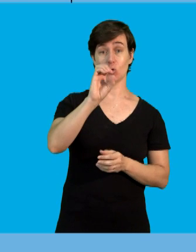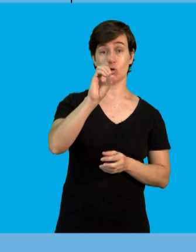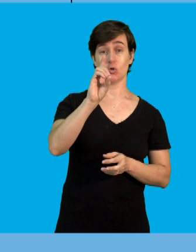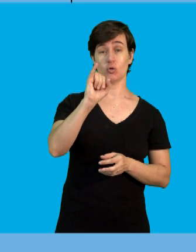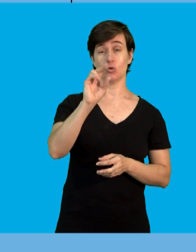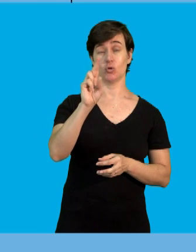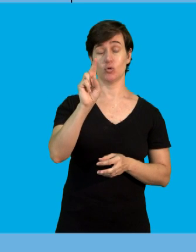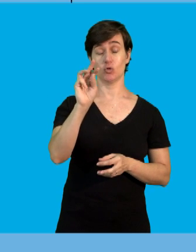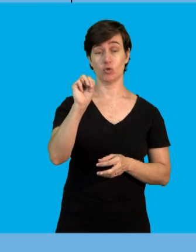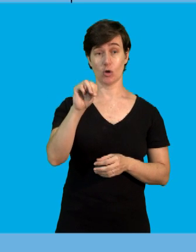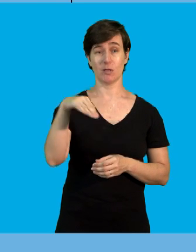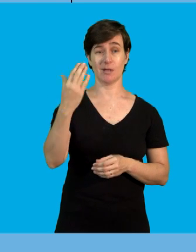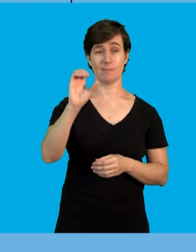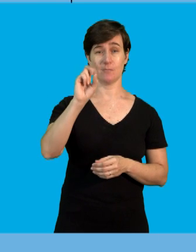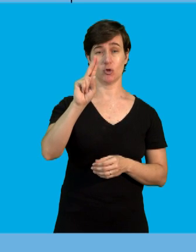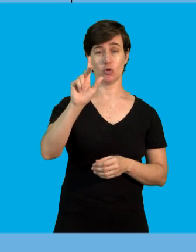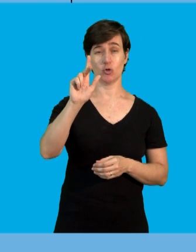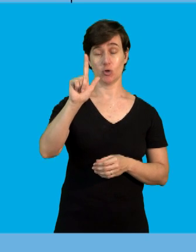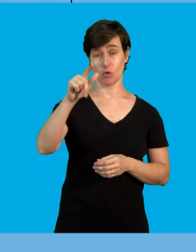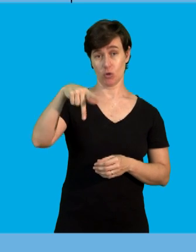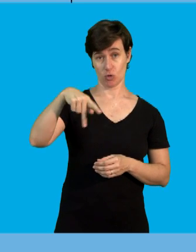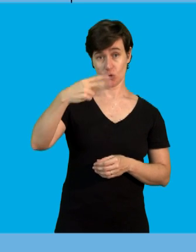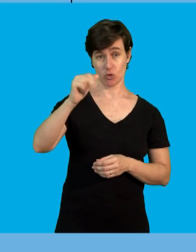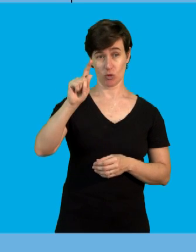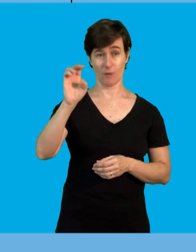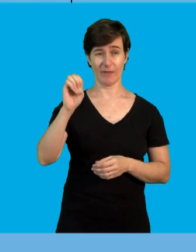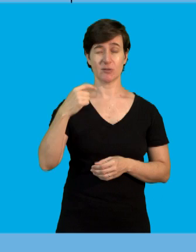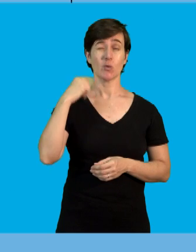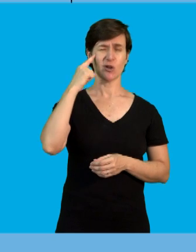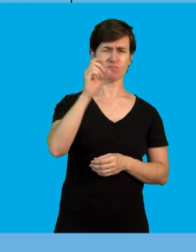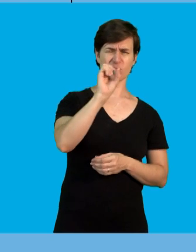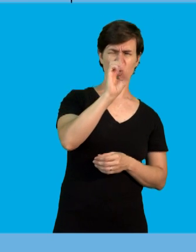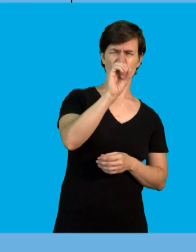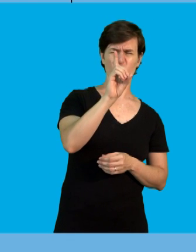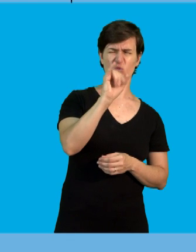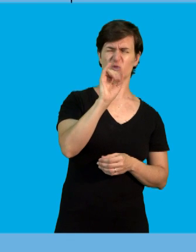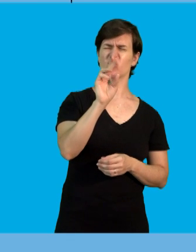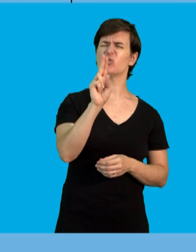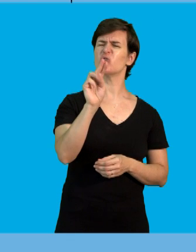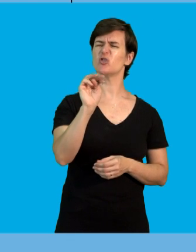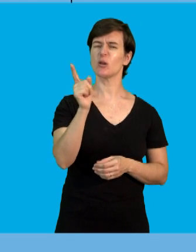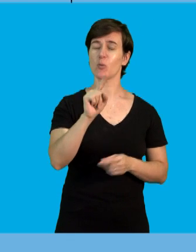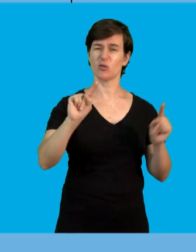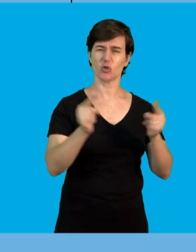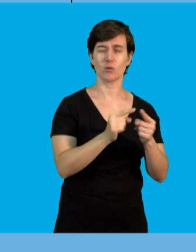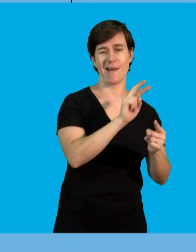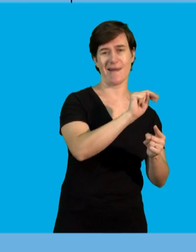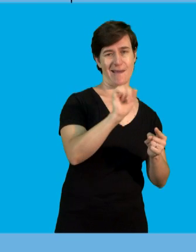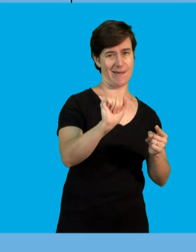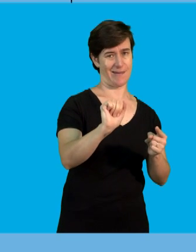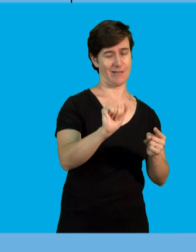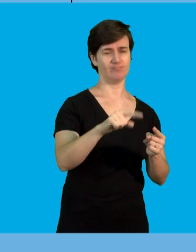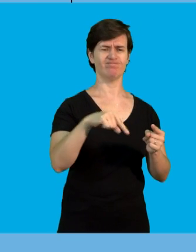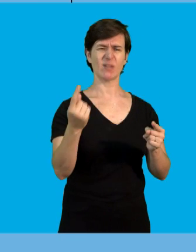have sodium sulfate. The sodium, we know that it has a chemical symbol Na. It is a